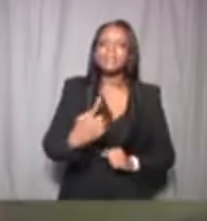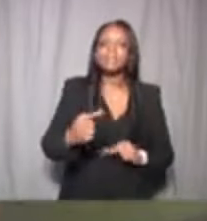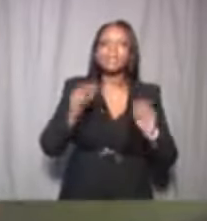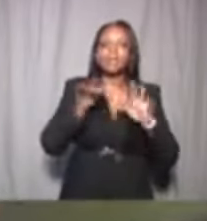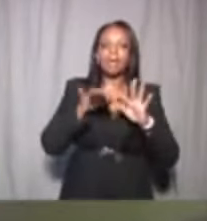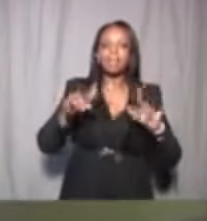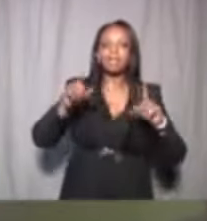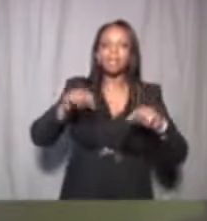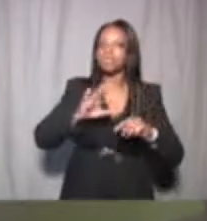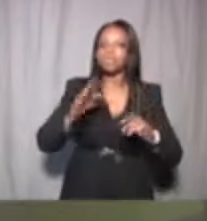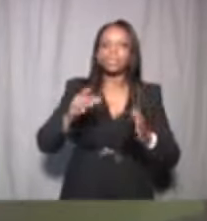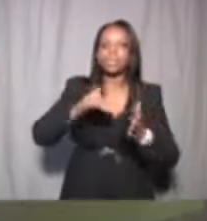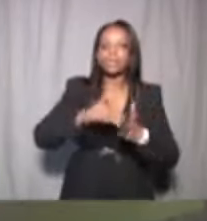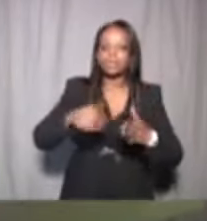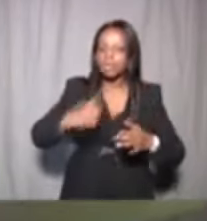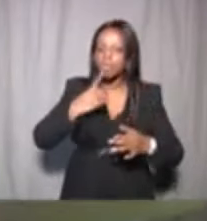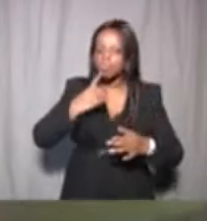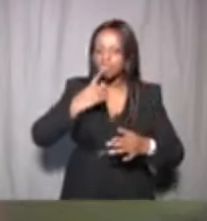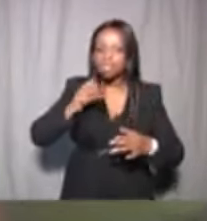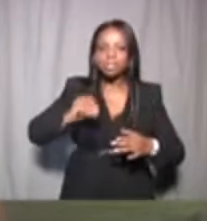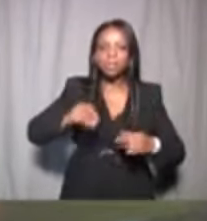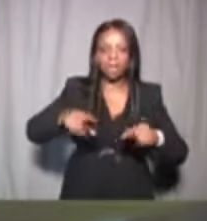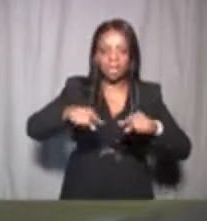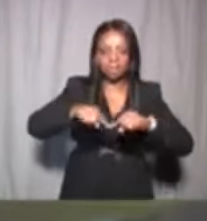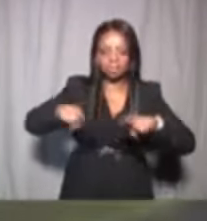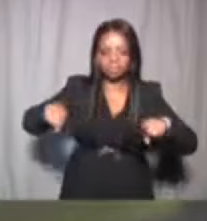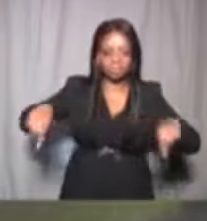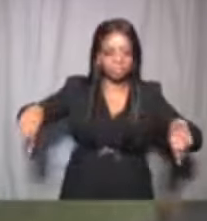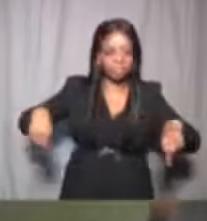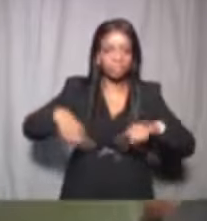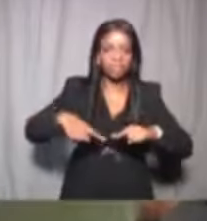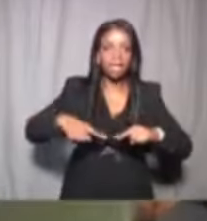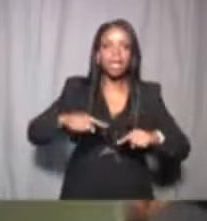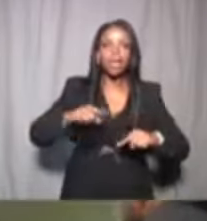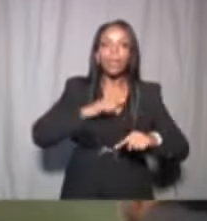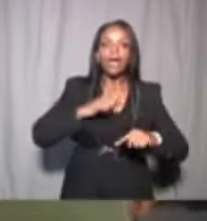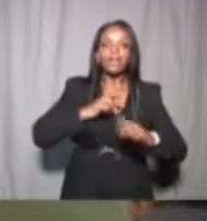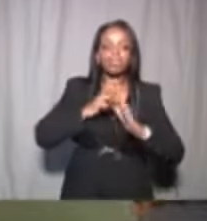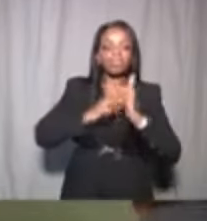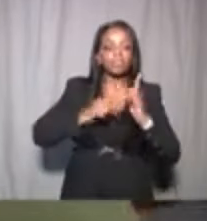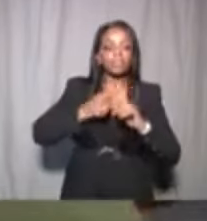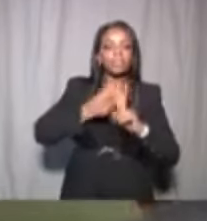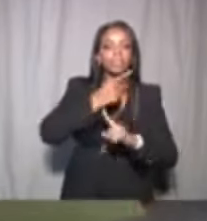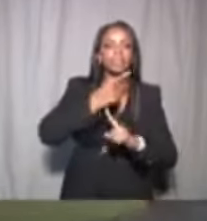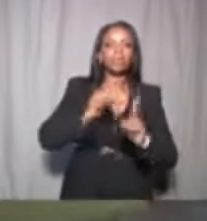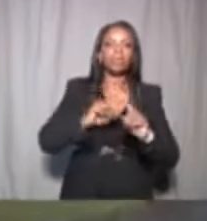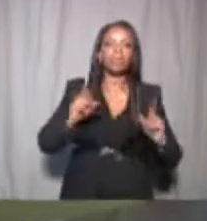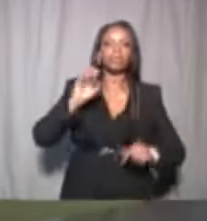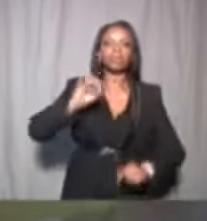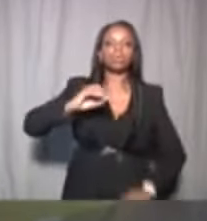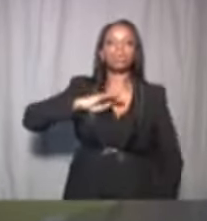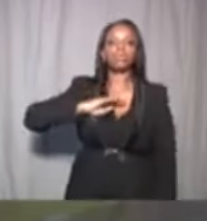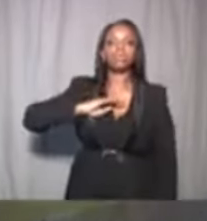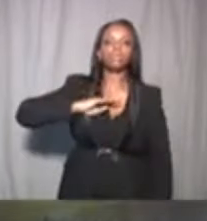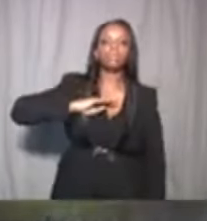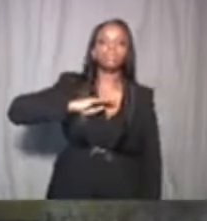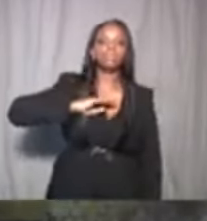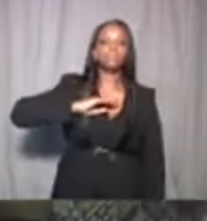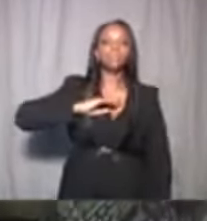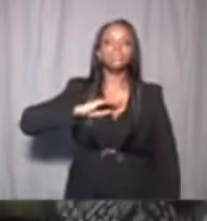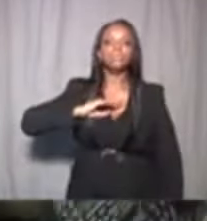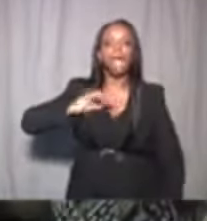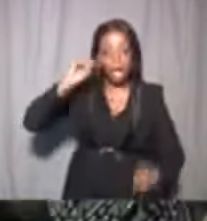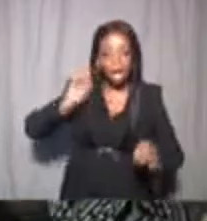these red bands are in contravention of the rules. There were three armed guards standing right here inside the